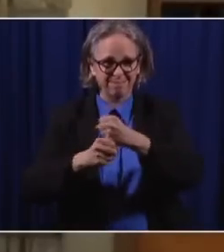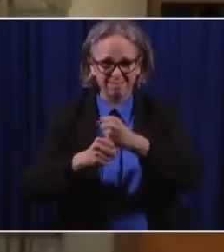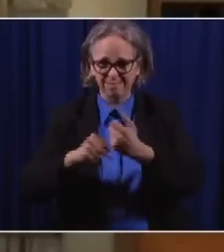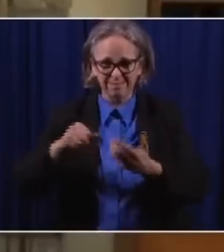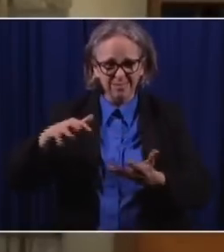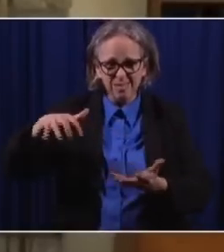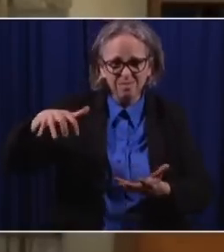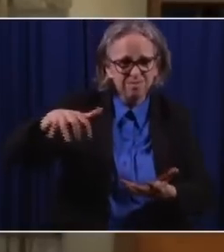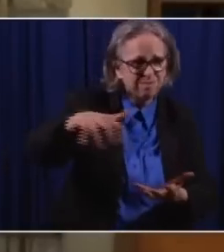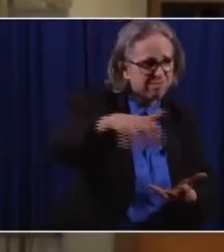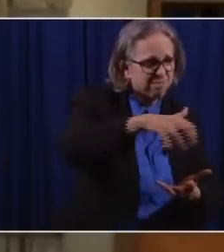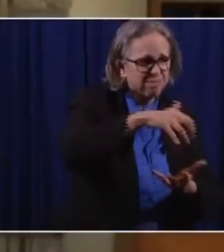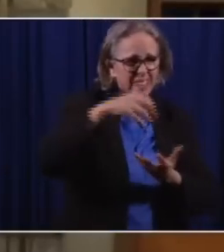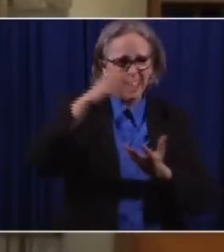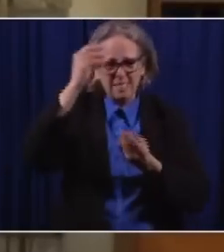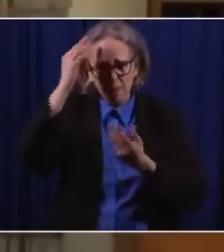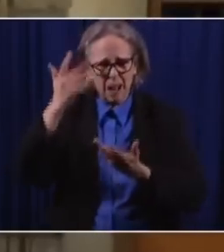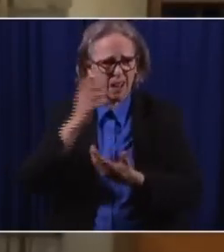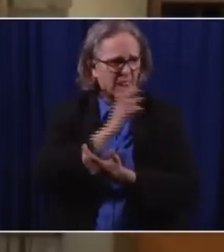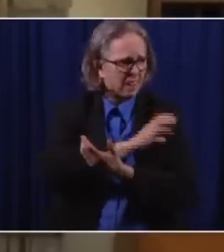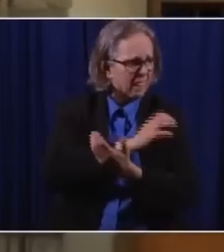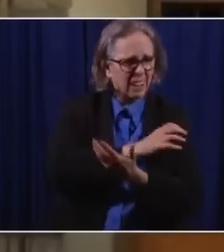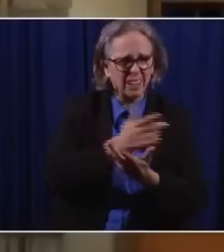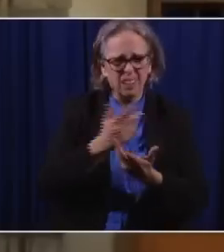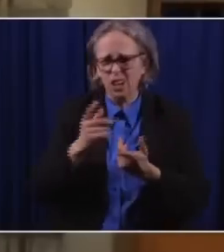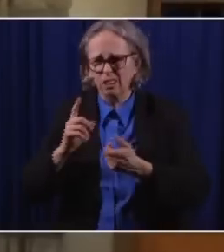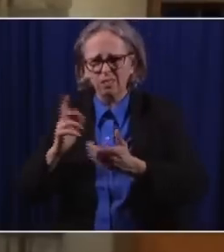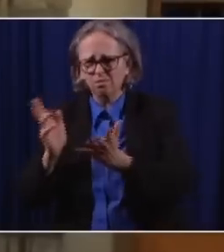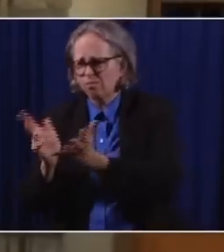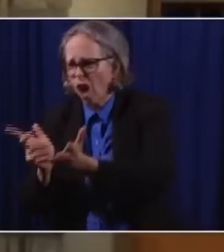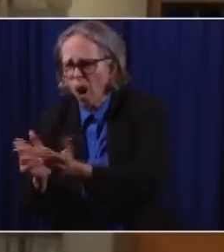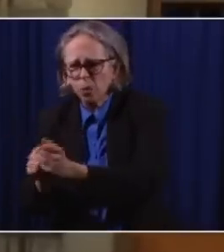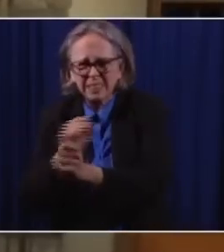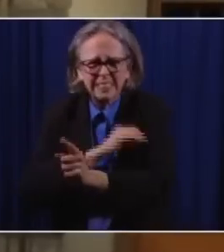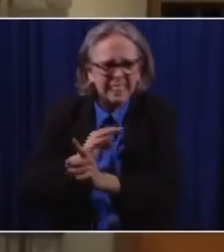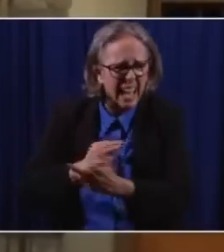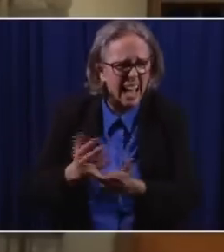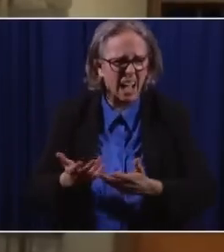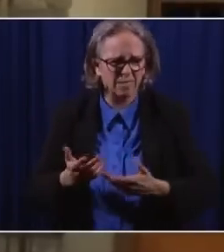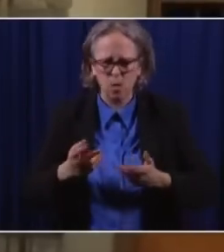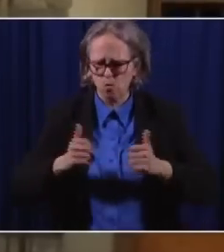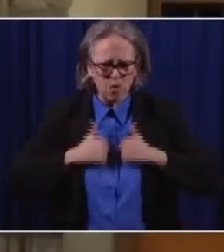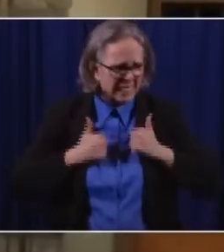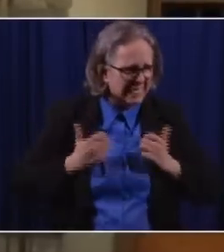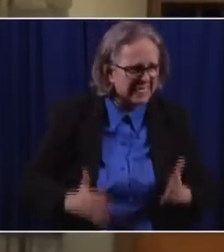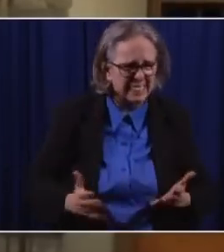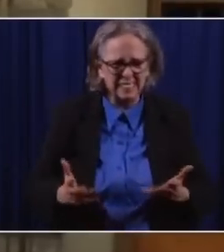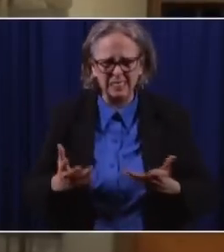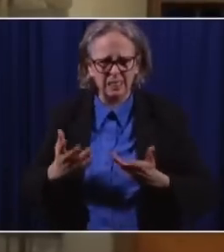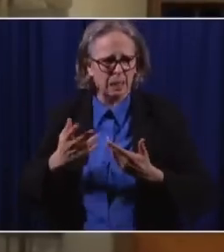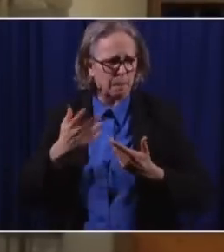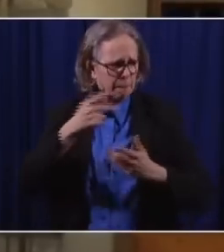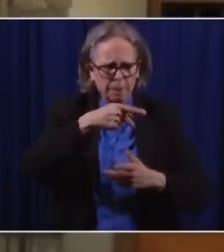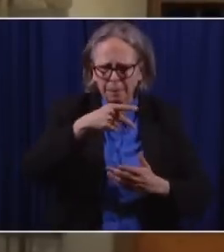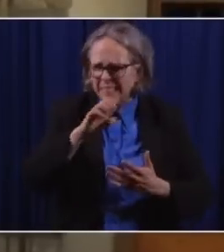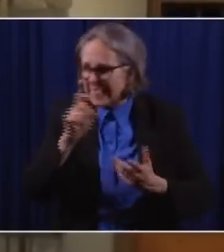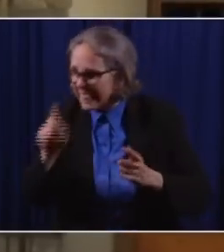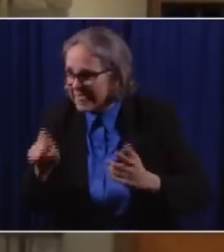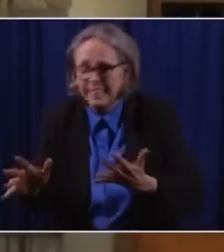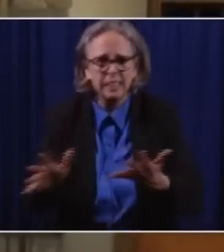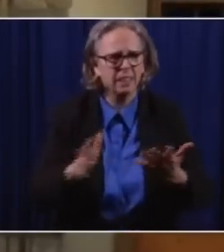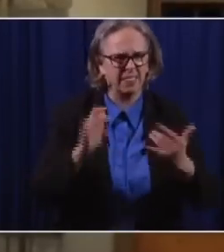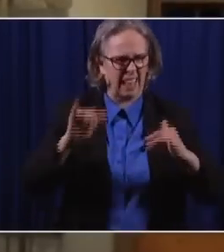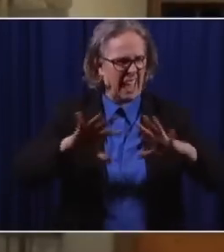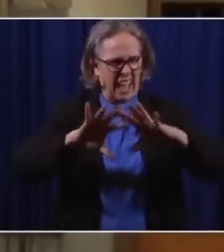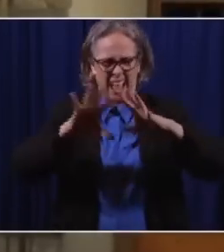and families, focusing on PPE, staffing levels, testing, and infection control. Under Director McElroy's leadership,